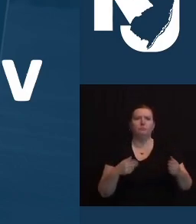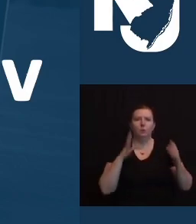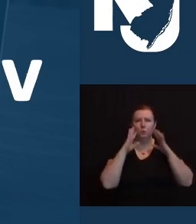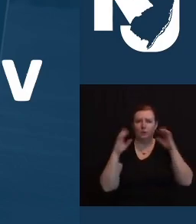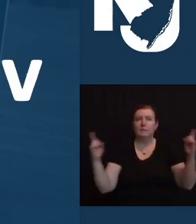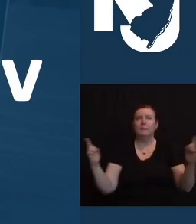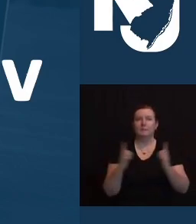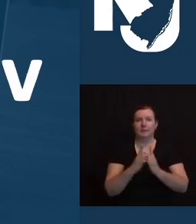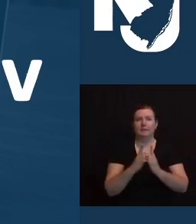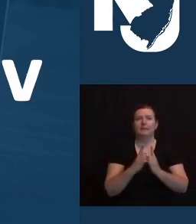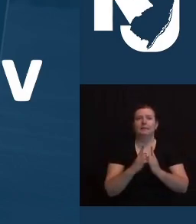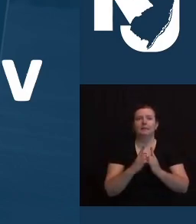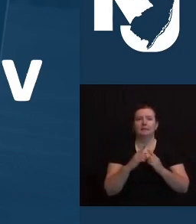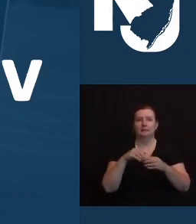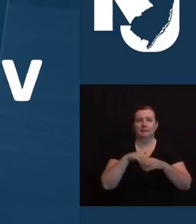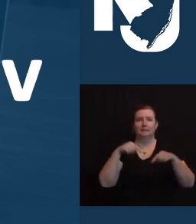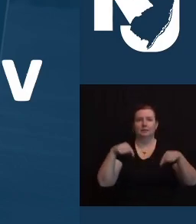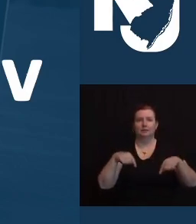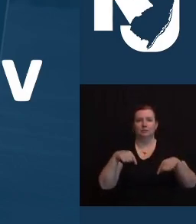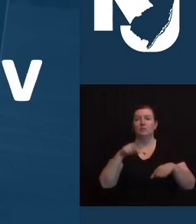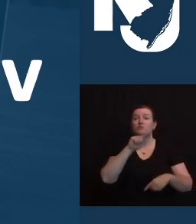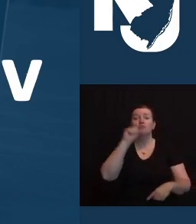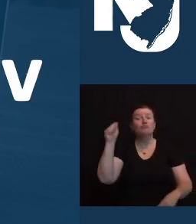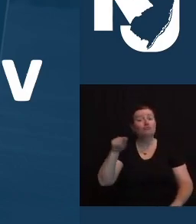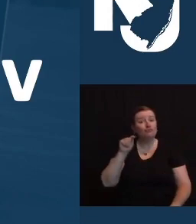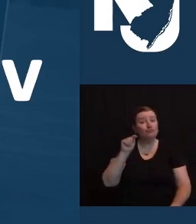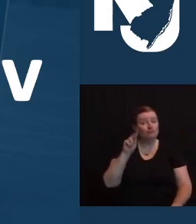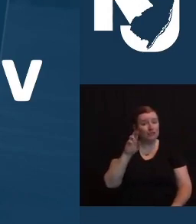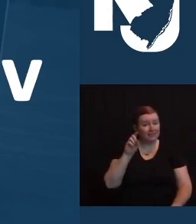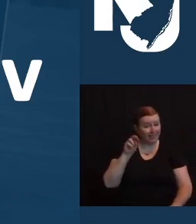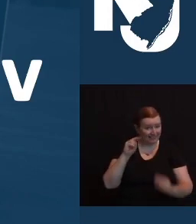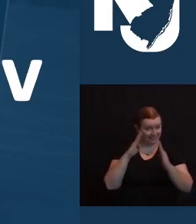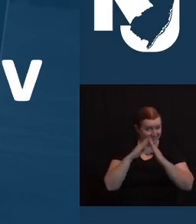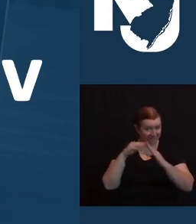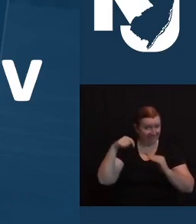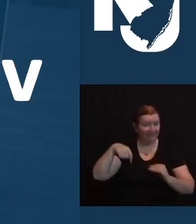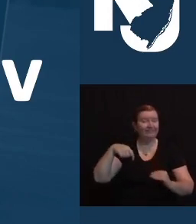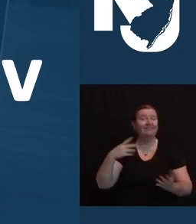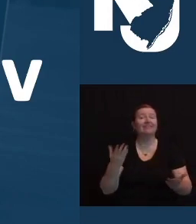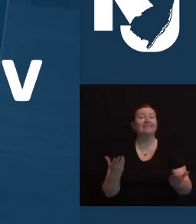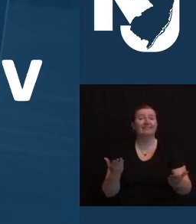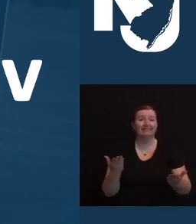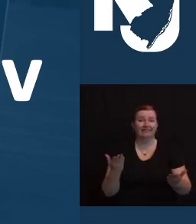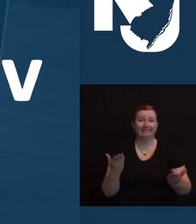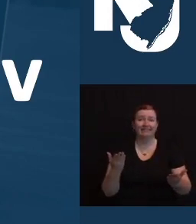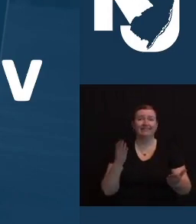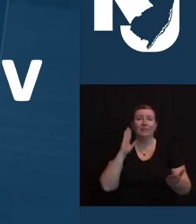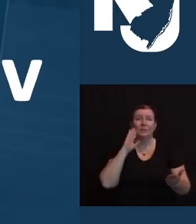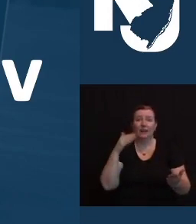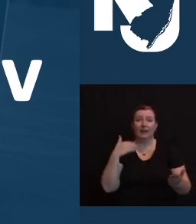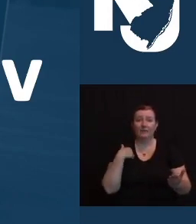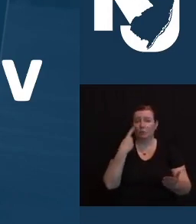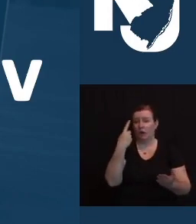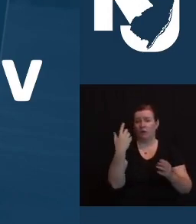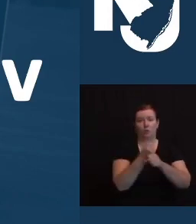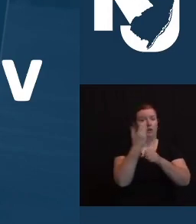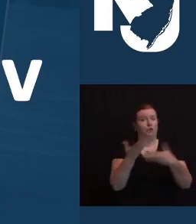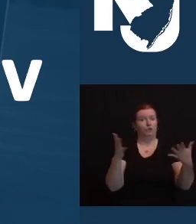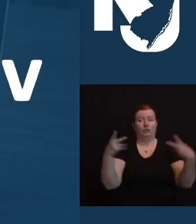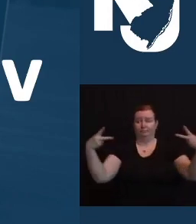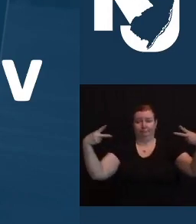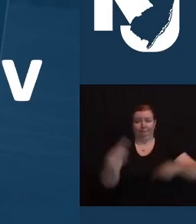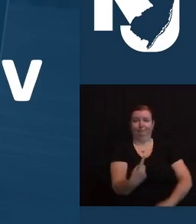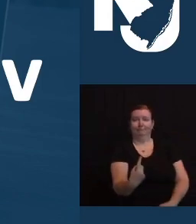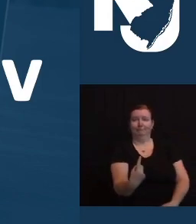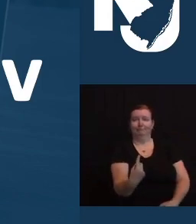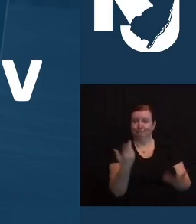Hammer Park, right here in Trenton, and we'll get a winner of the Last Dance World Series. But you know what? There's another wrinkle, which I learned